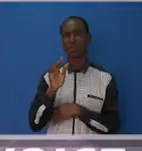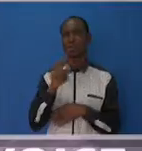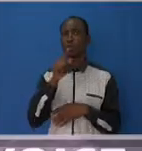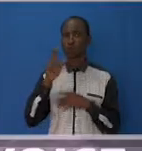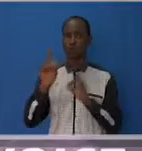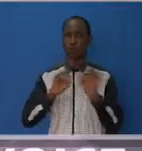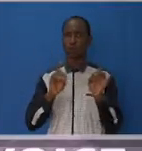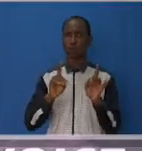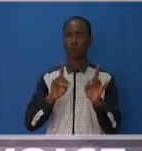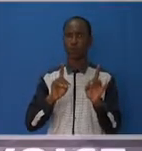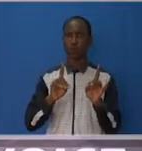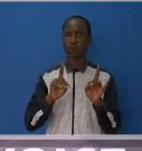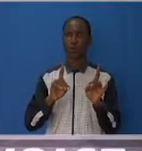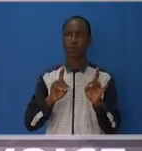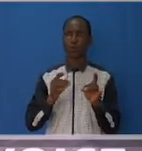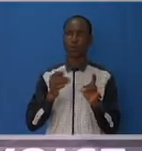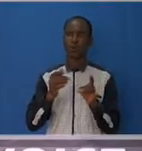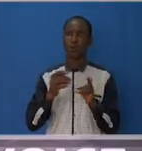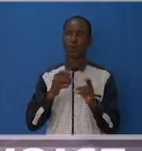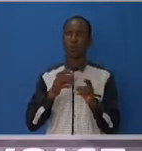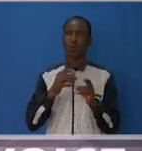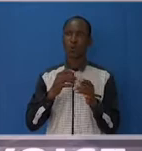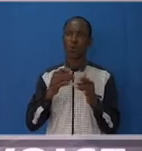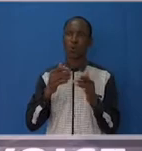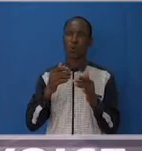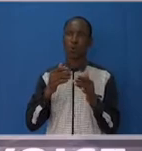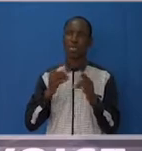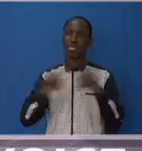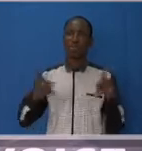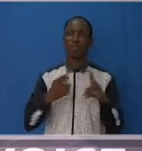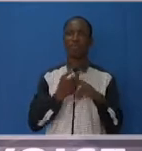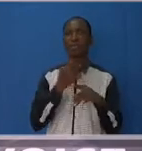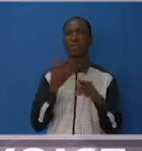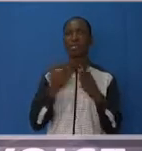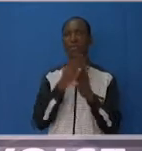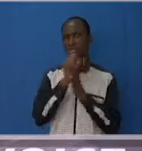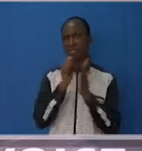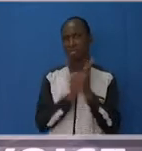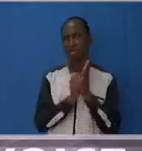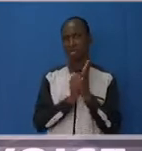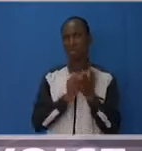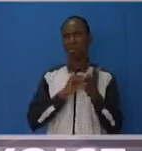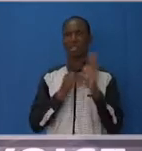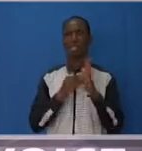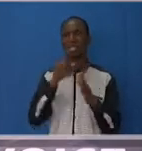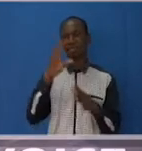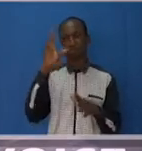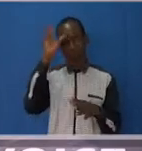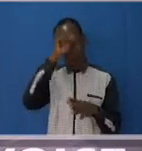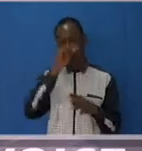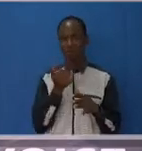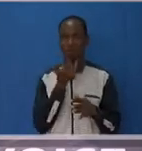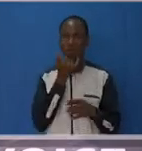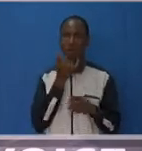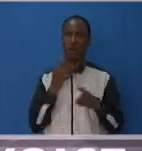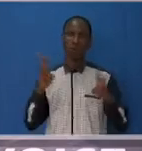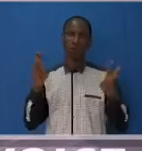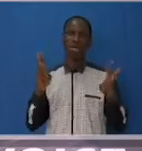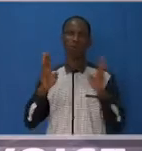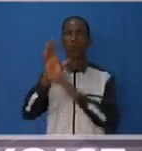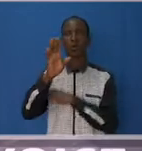near, and ye upon Fufronum, ye who be bea dea, and ye now we are the Fufro, our Yankopon on